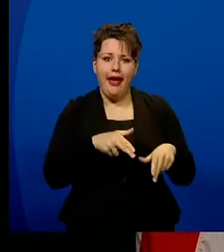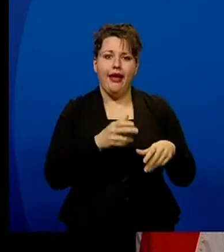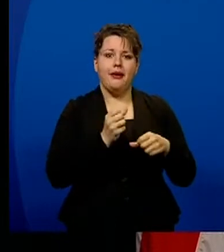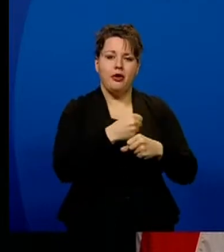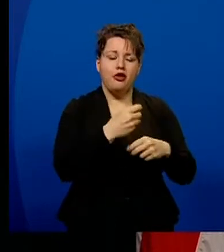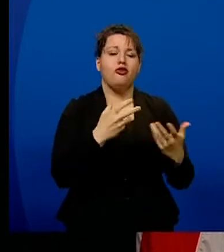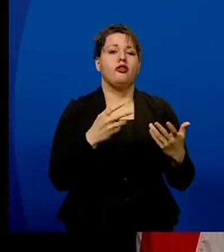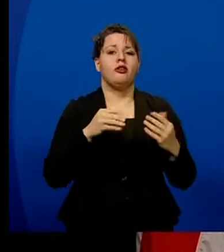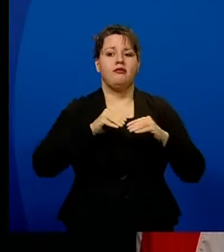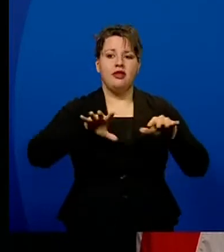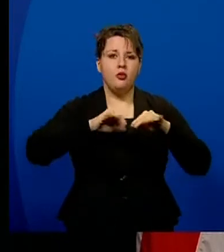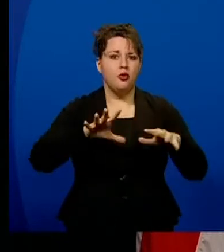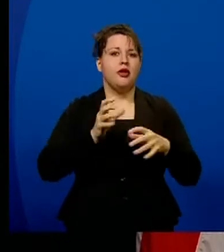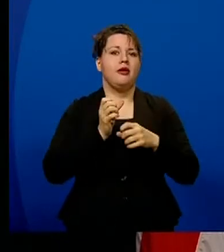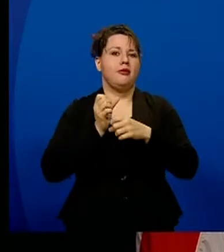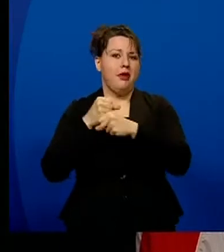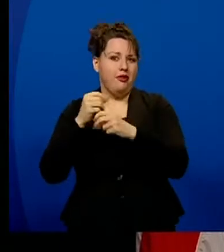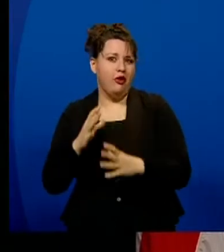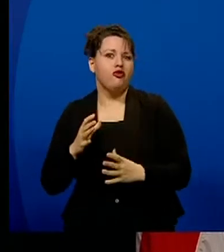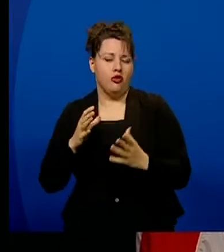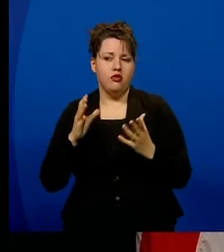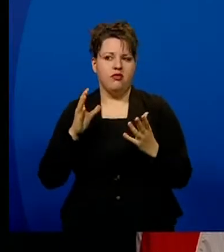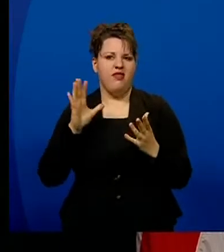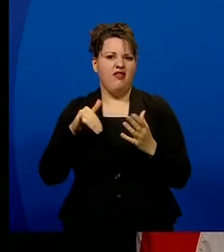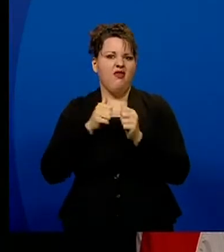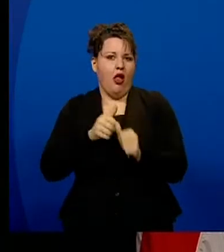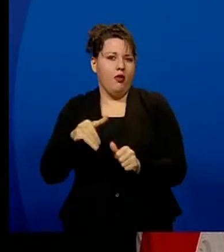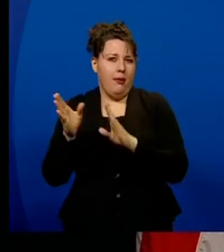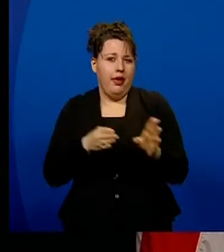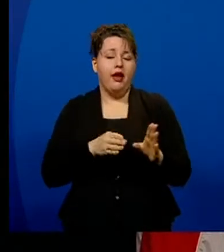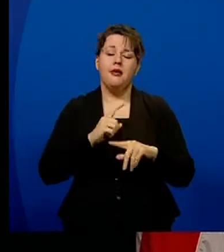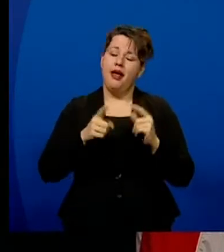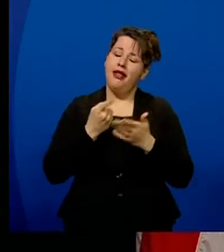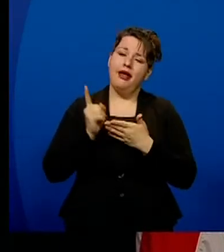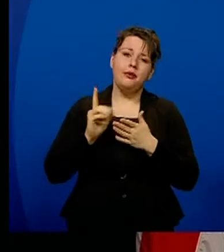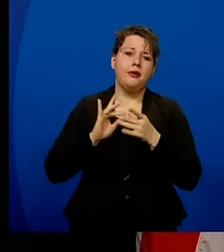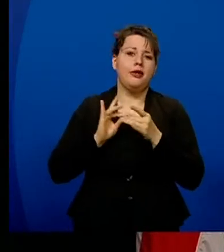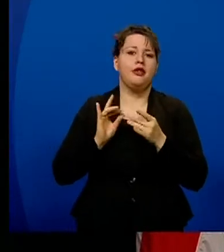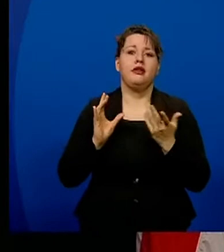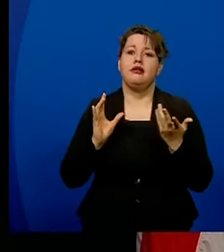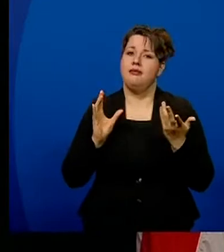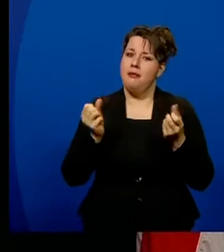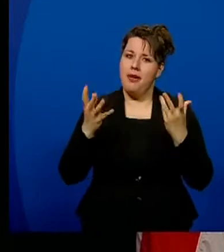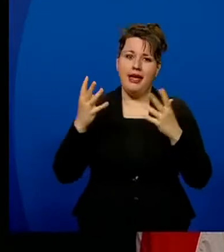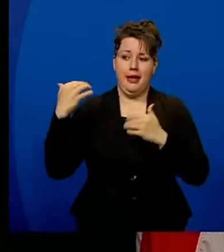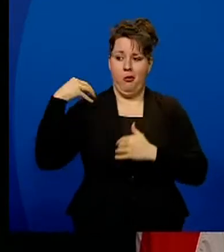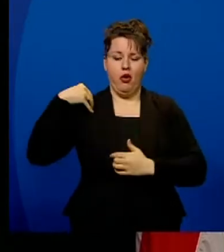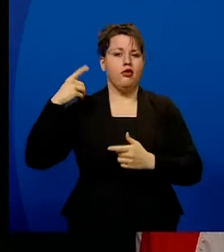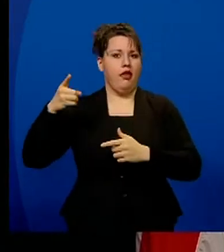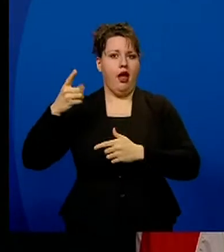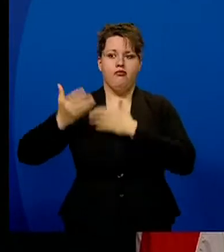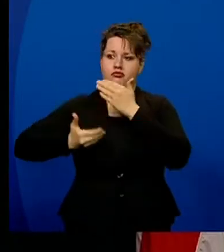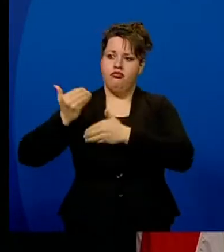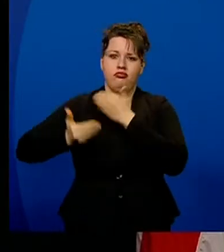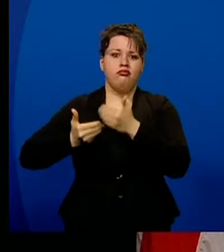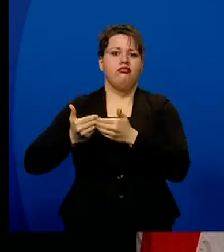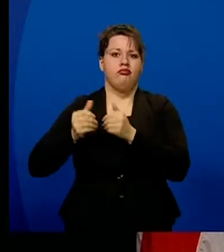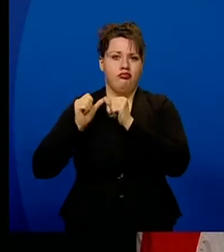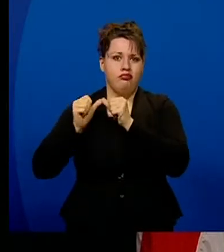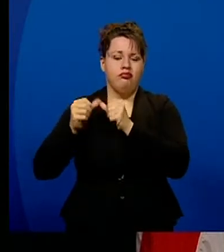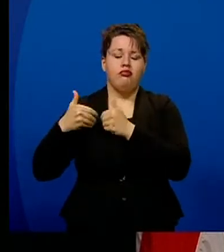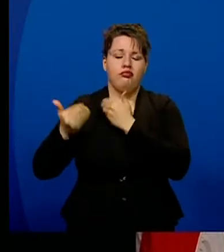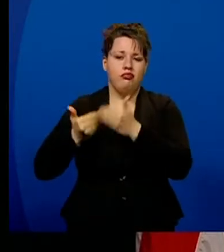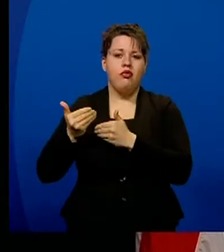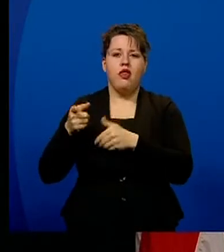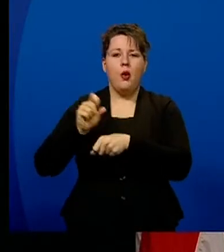production, distribution, and manufacturers as planned. But as I mentioned last week, many employers have kept this the progress going by